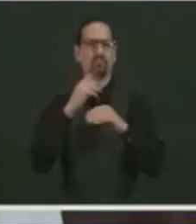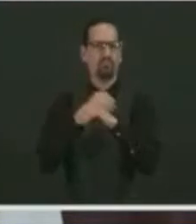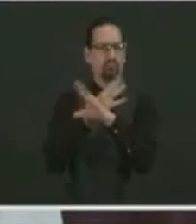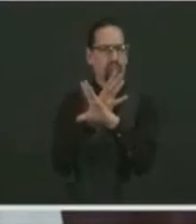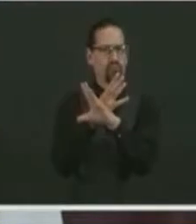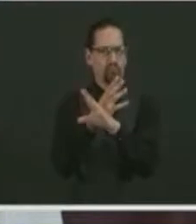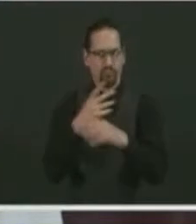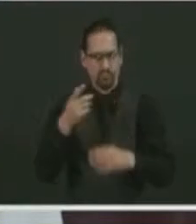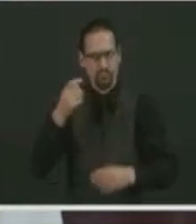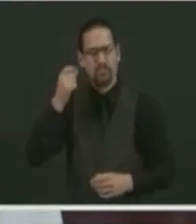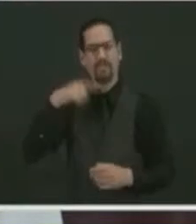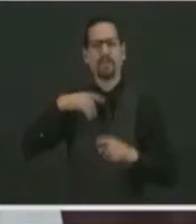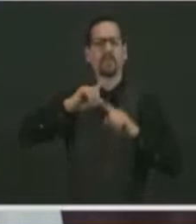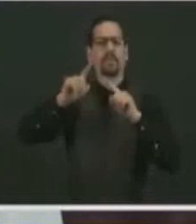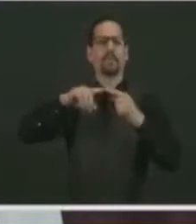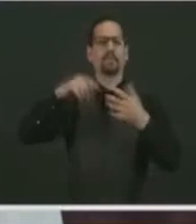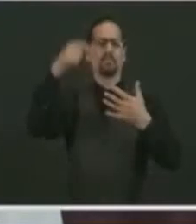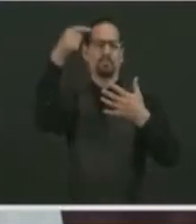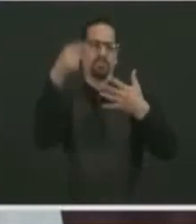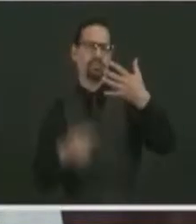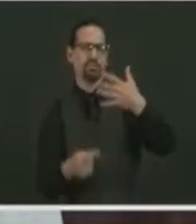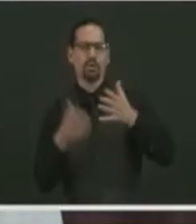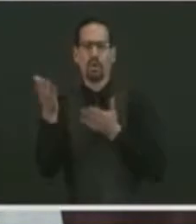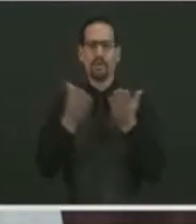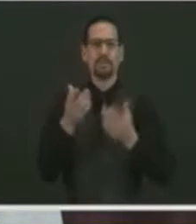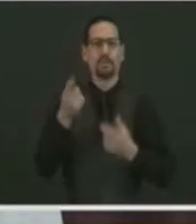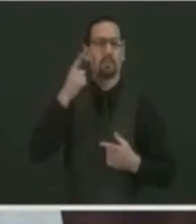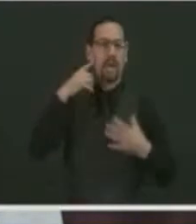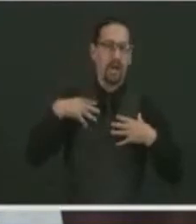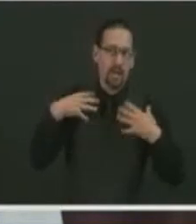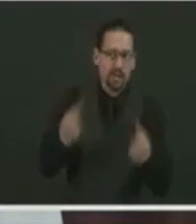referrals, and services to support families in need.